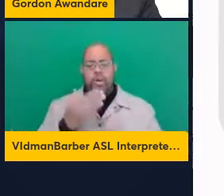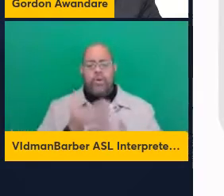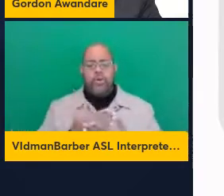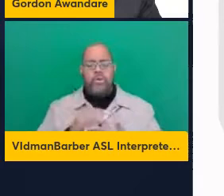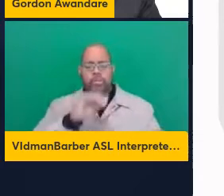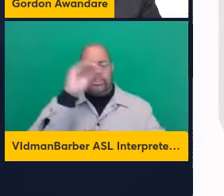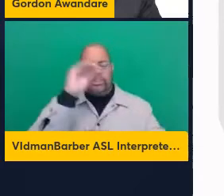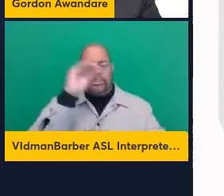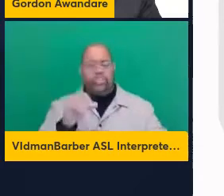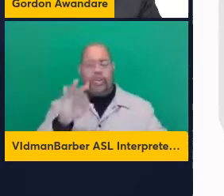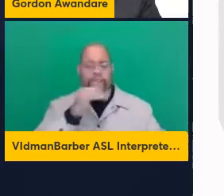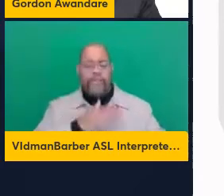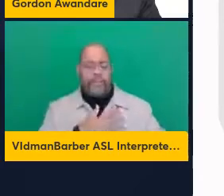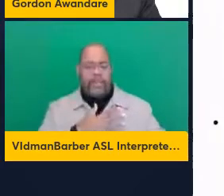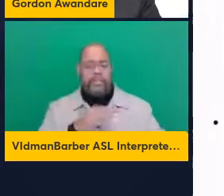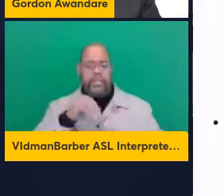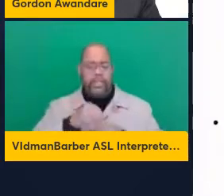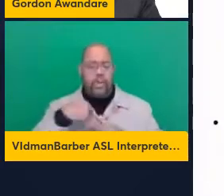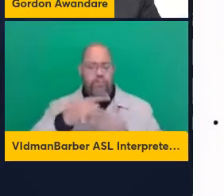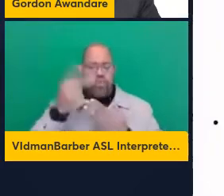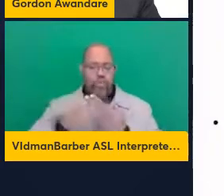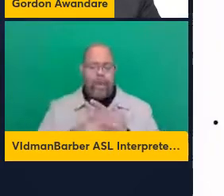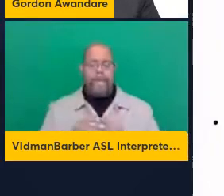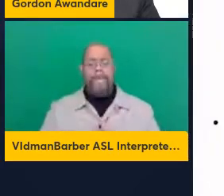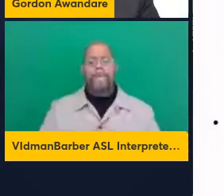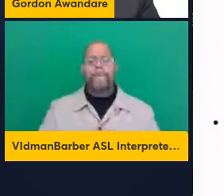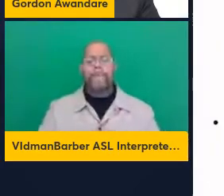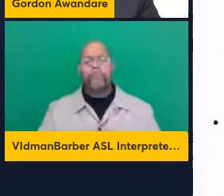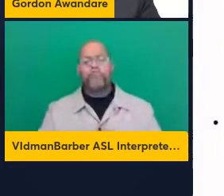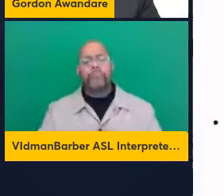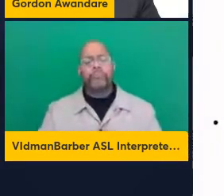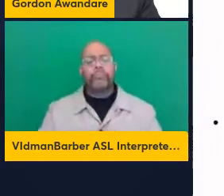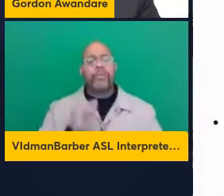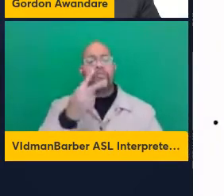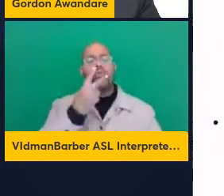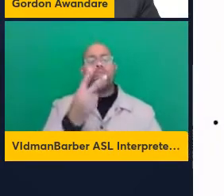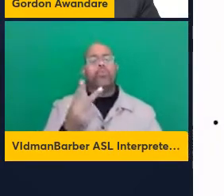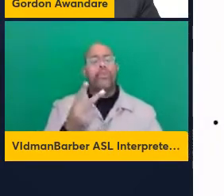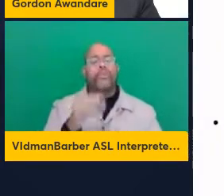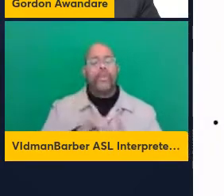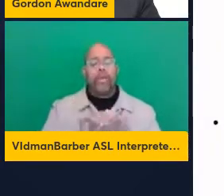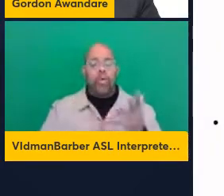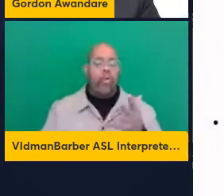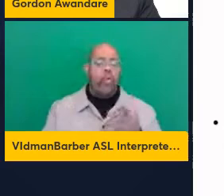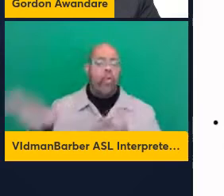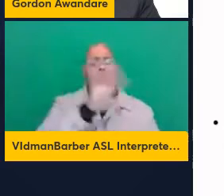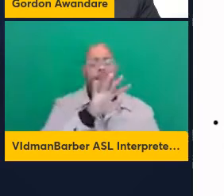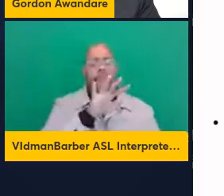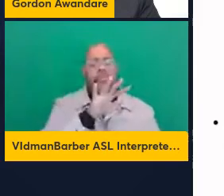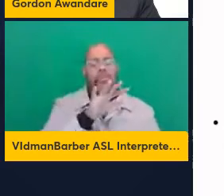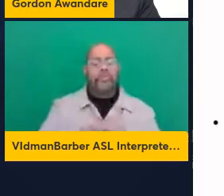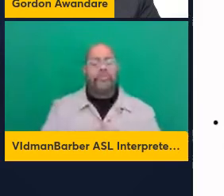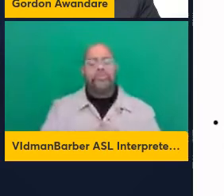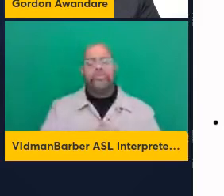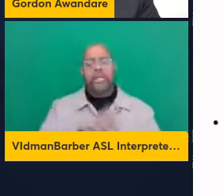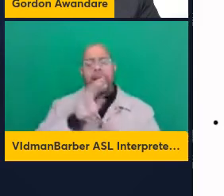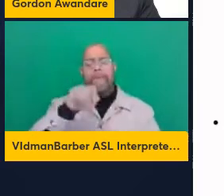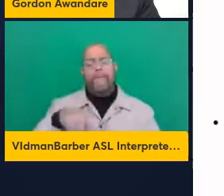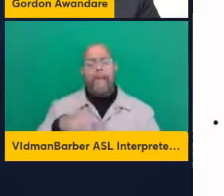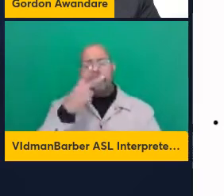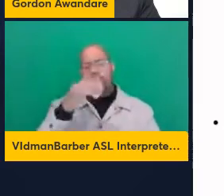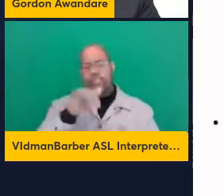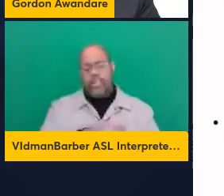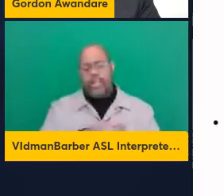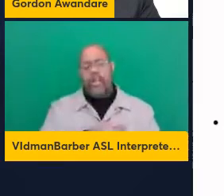percentage of females in our program. And if you look at these across the map, you'll see